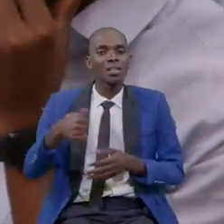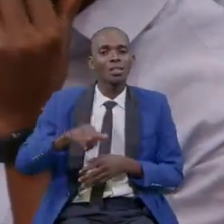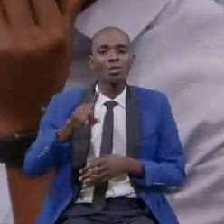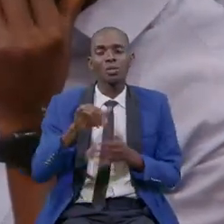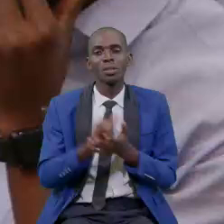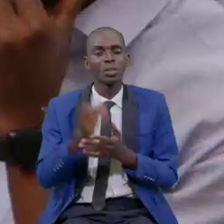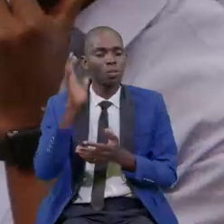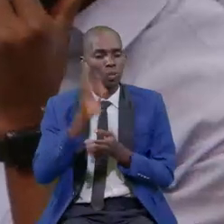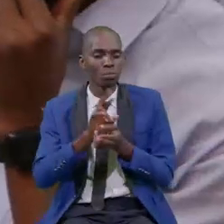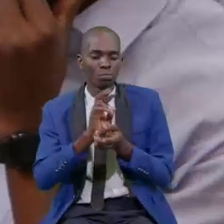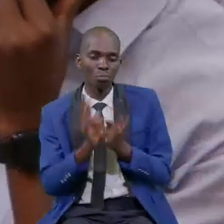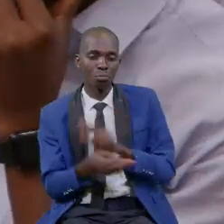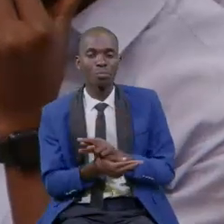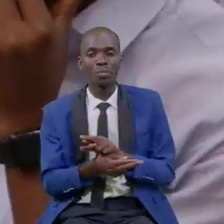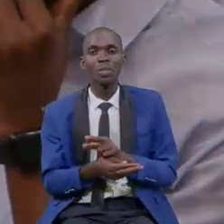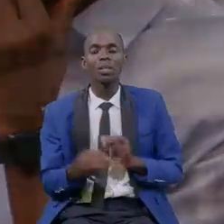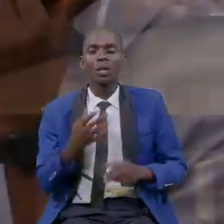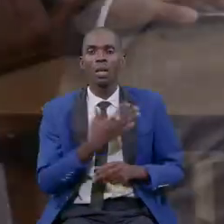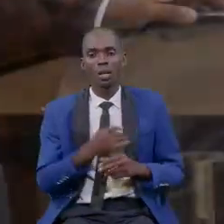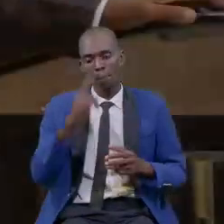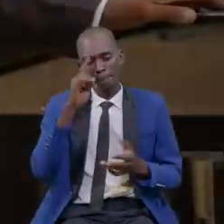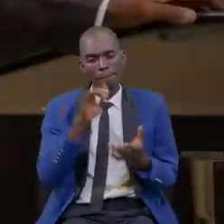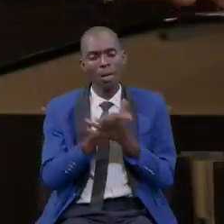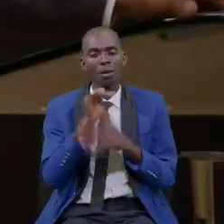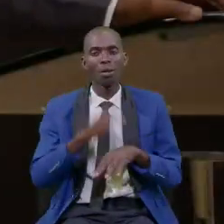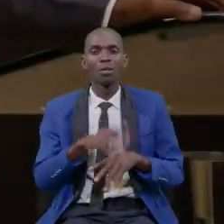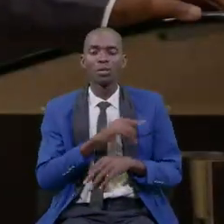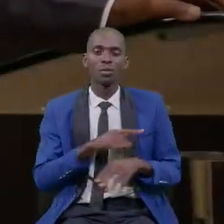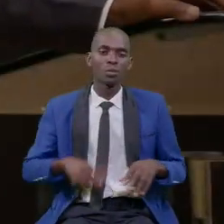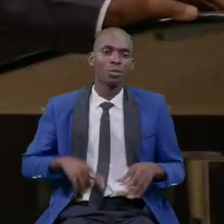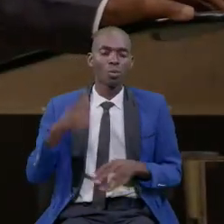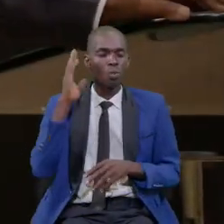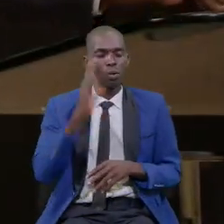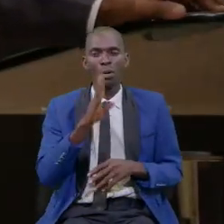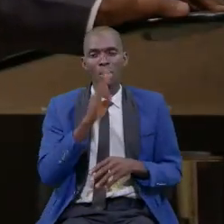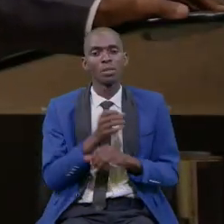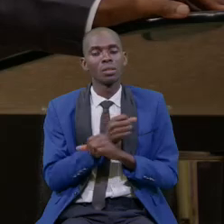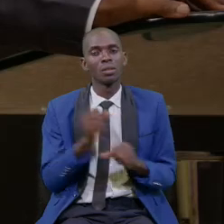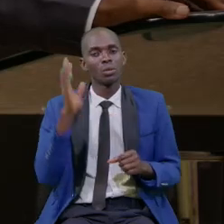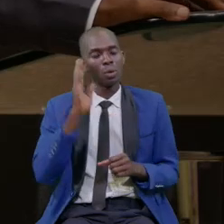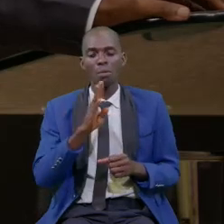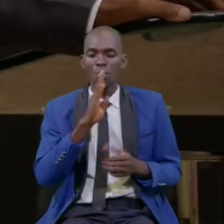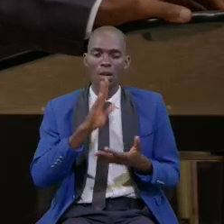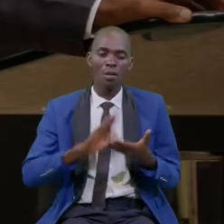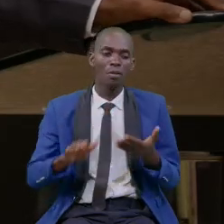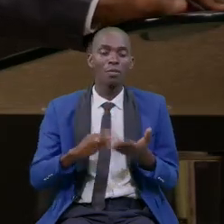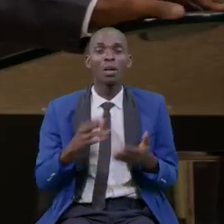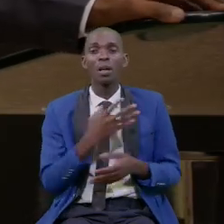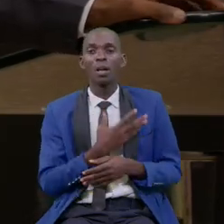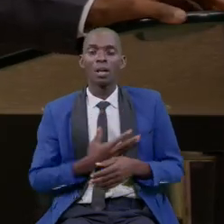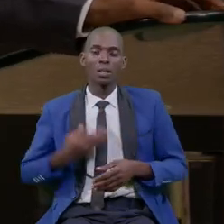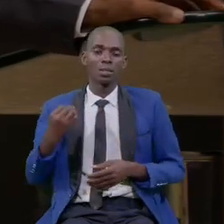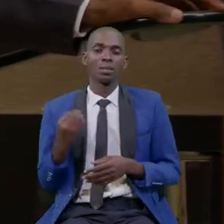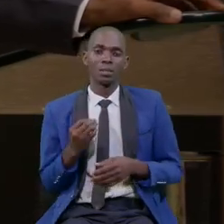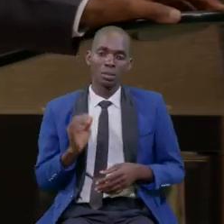from sin and believe on the Lord will be saved, will be forgiven, and his life will